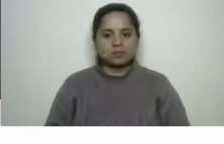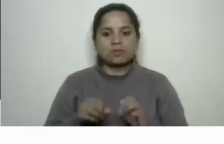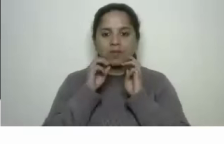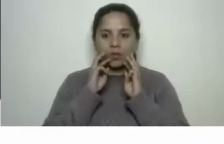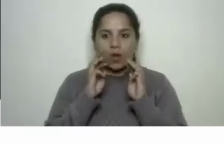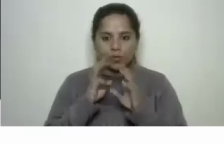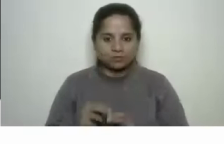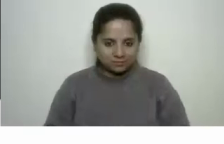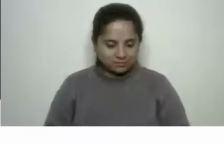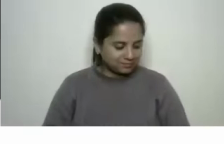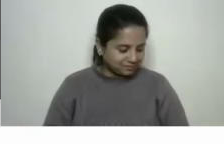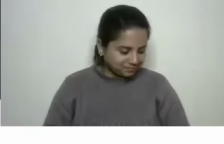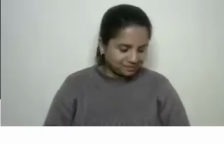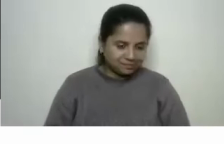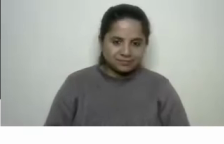Wow,